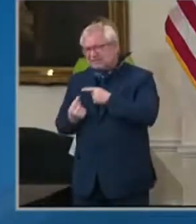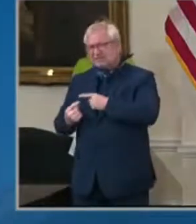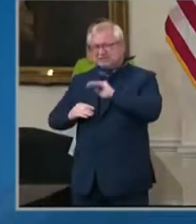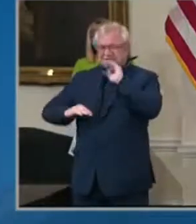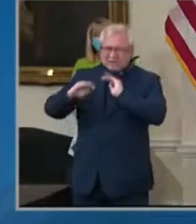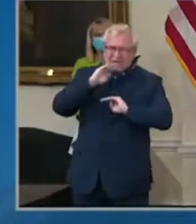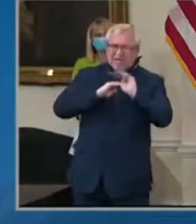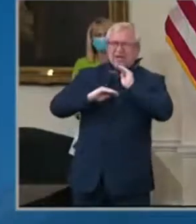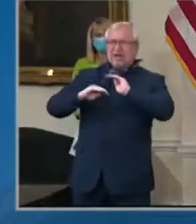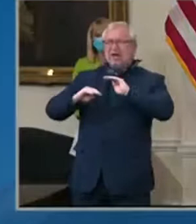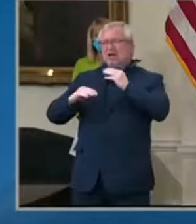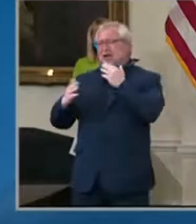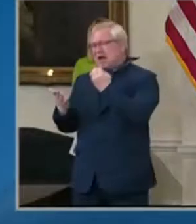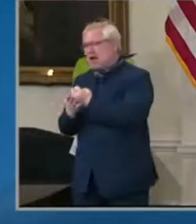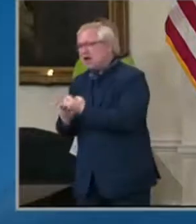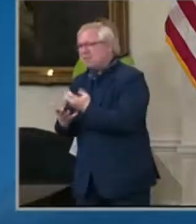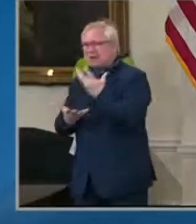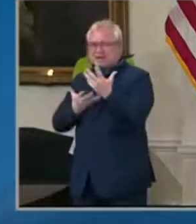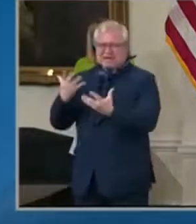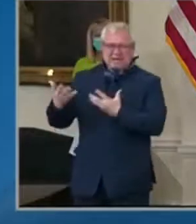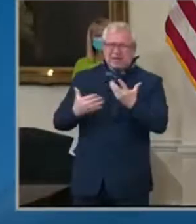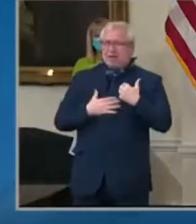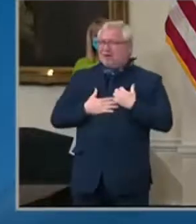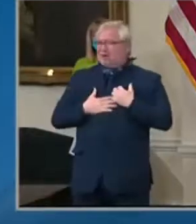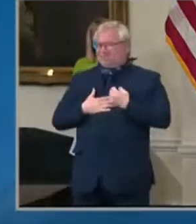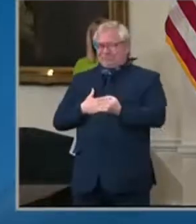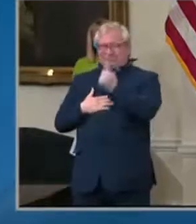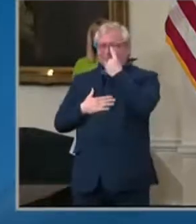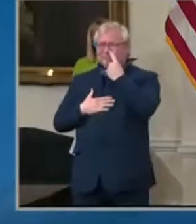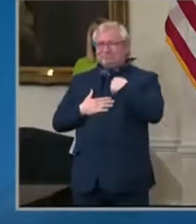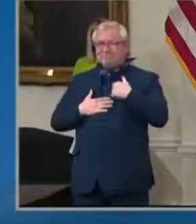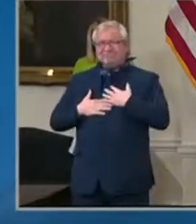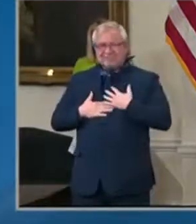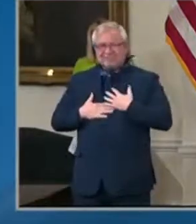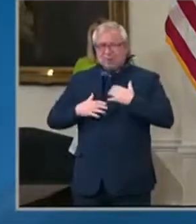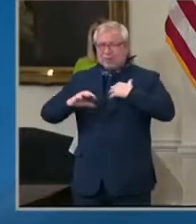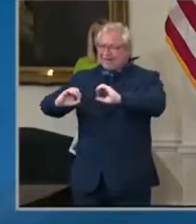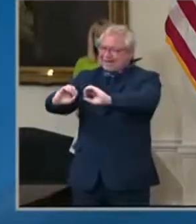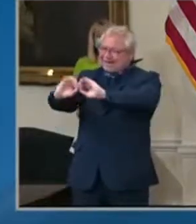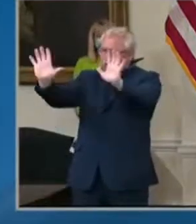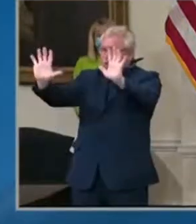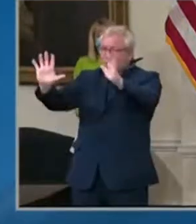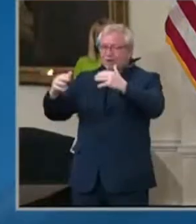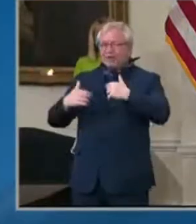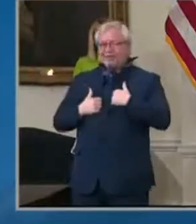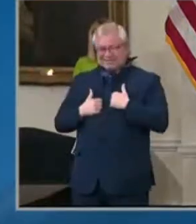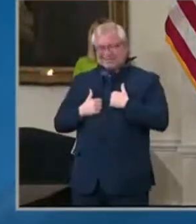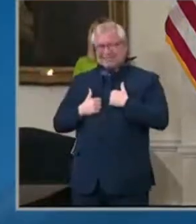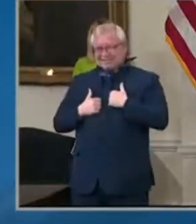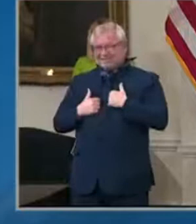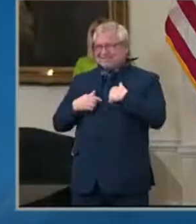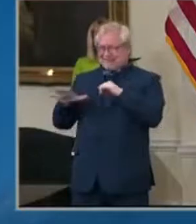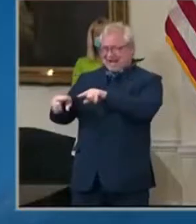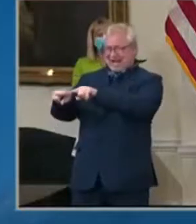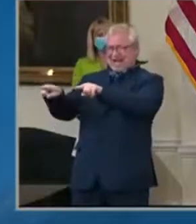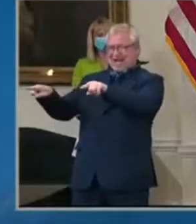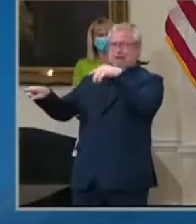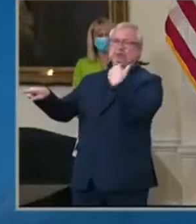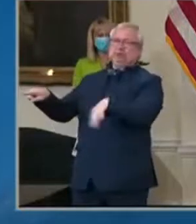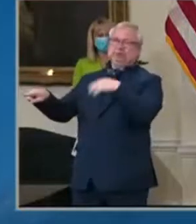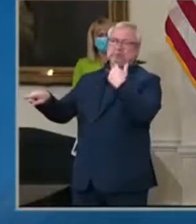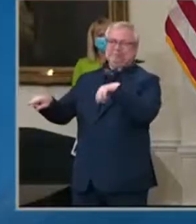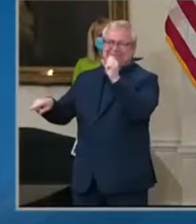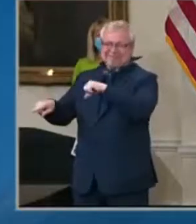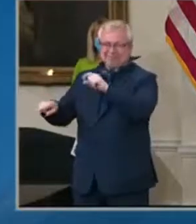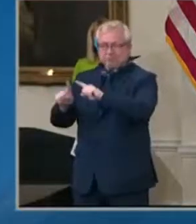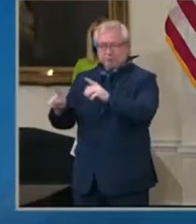pain. So let me be very, very clear. Other than keeping